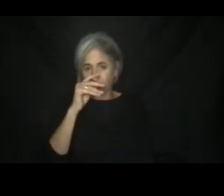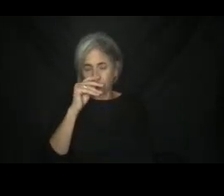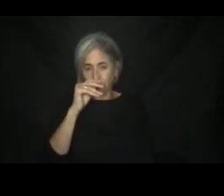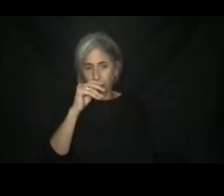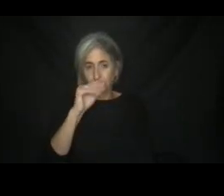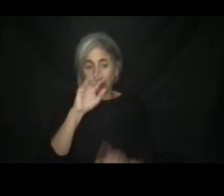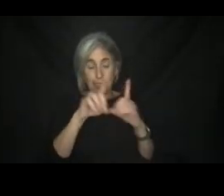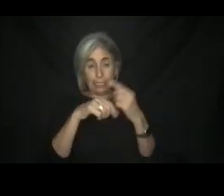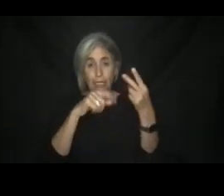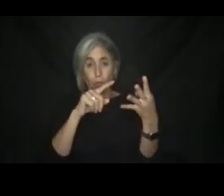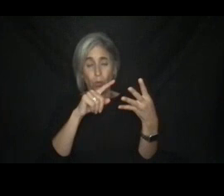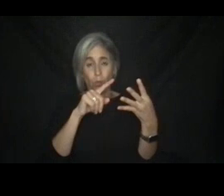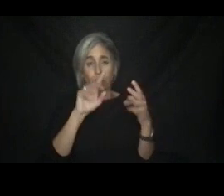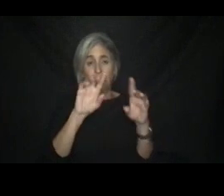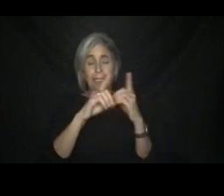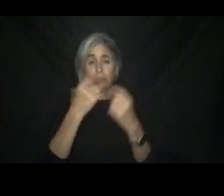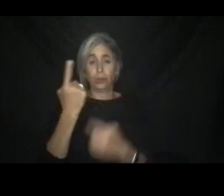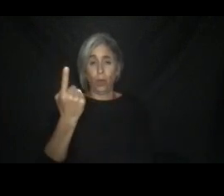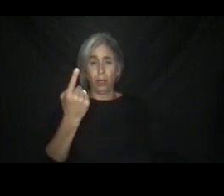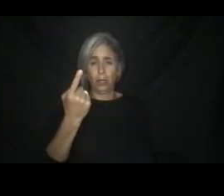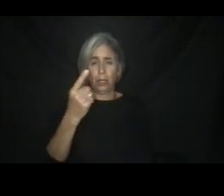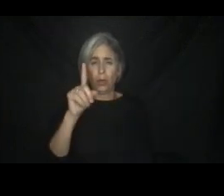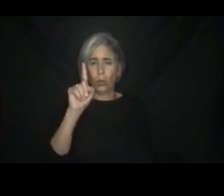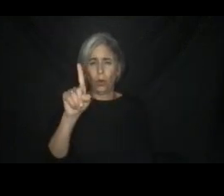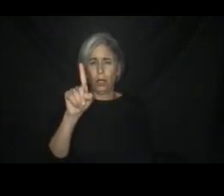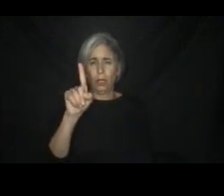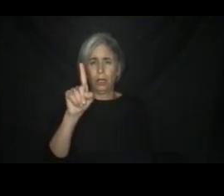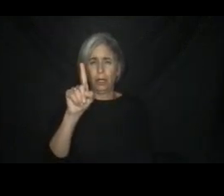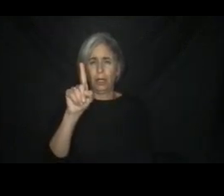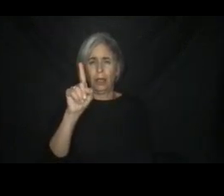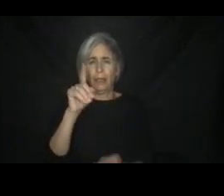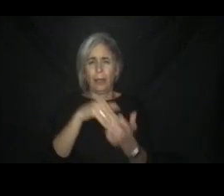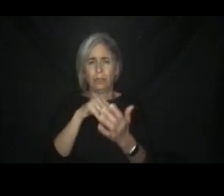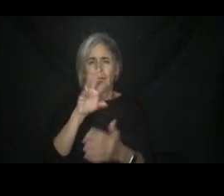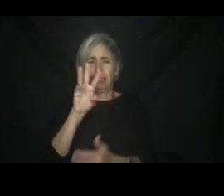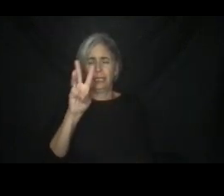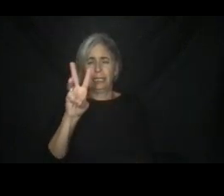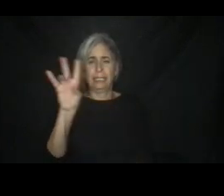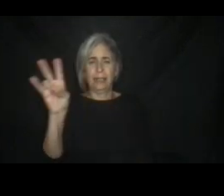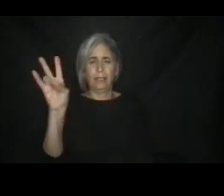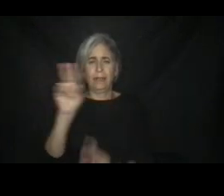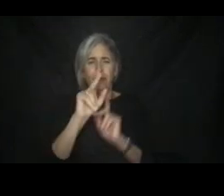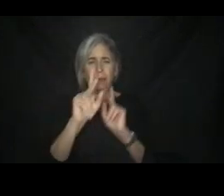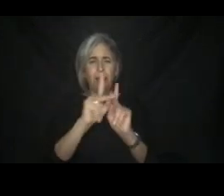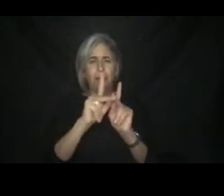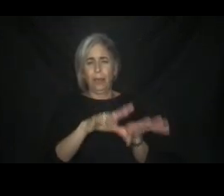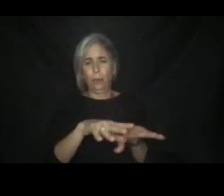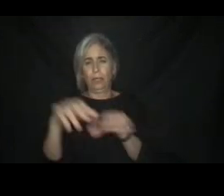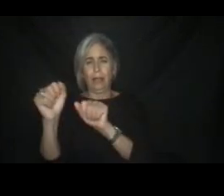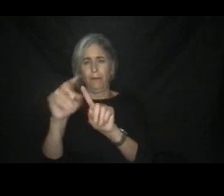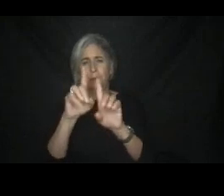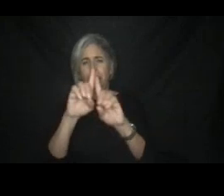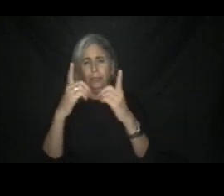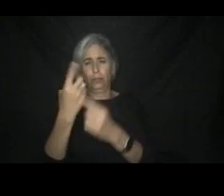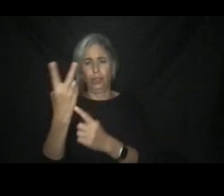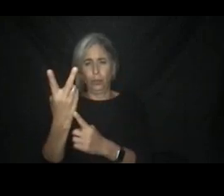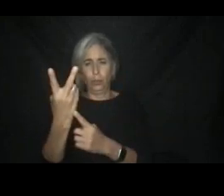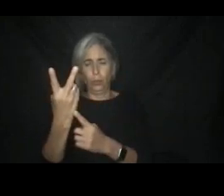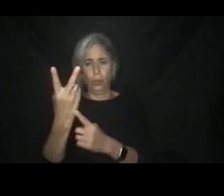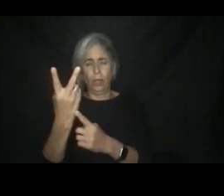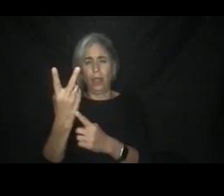District 1 acquires 1,677 residents from District 2. Specifically, this represents a net loss